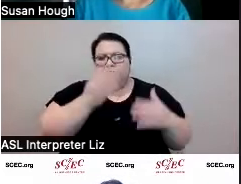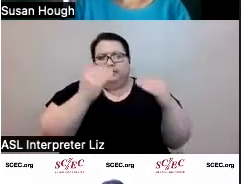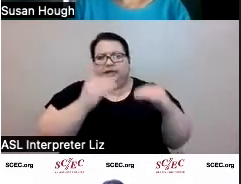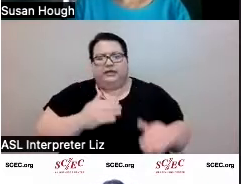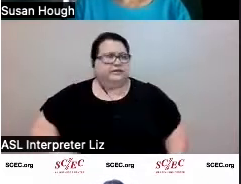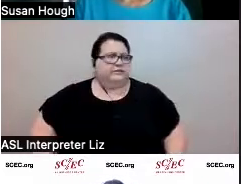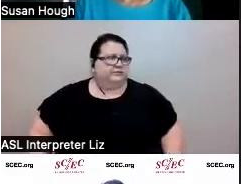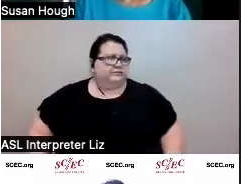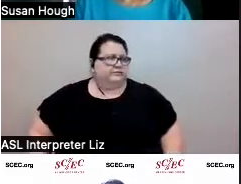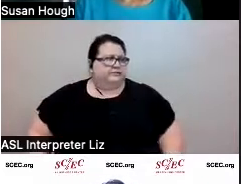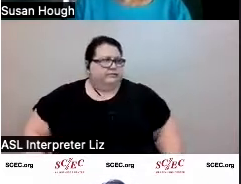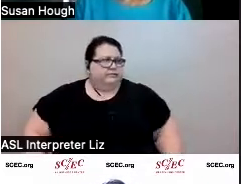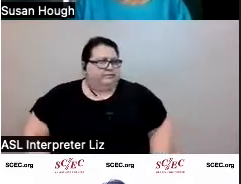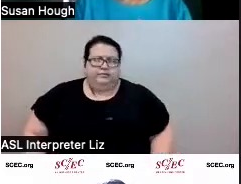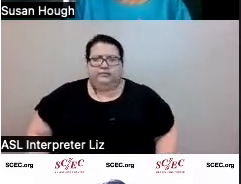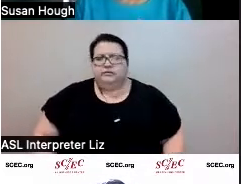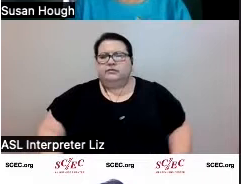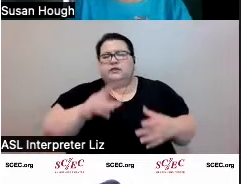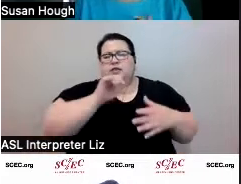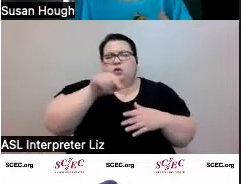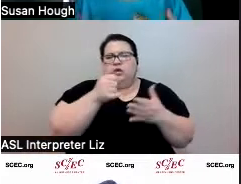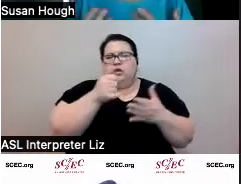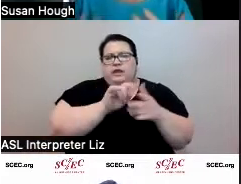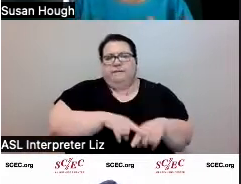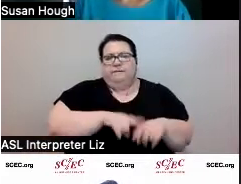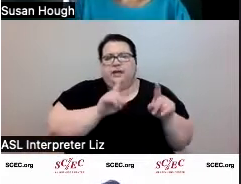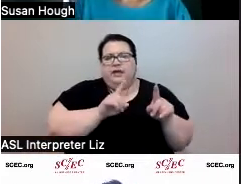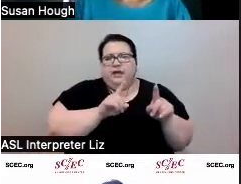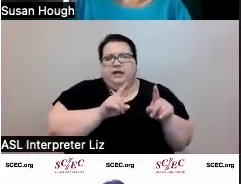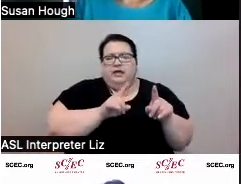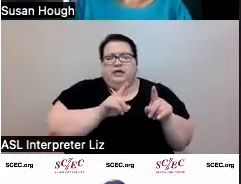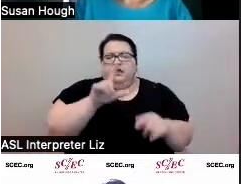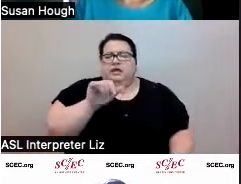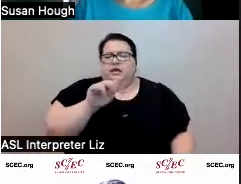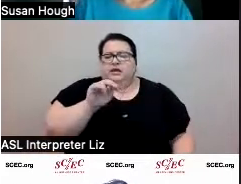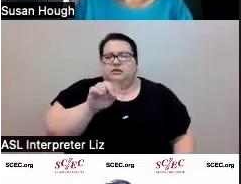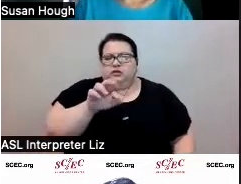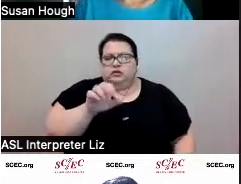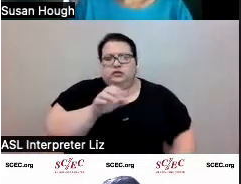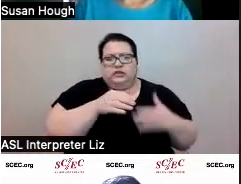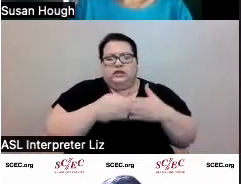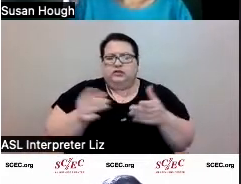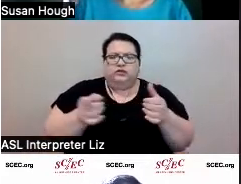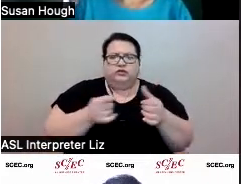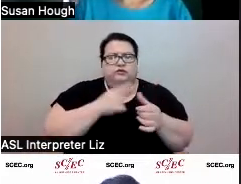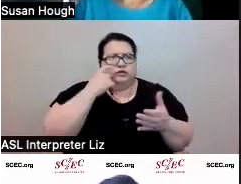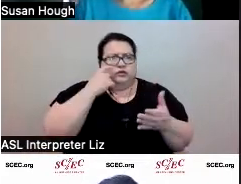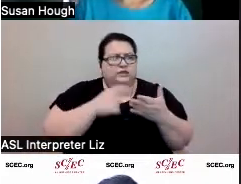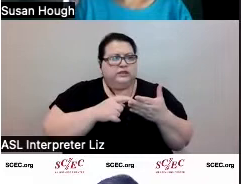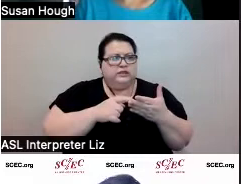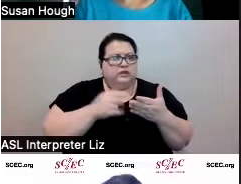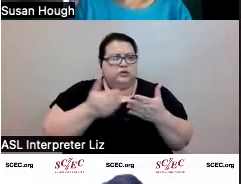slide. Not only that, but Landers led to the first recognition of a